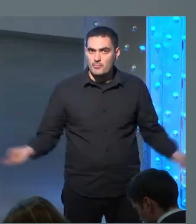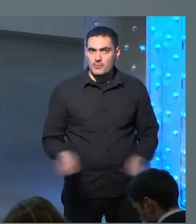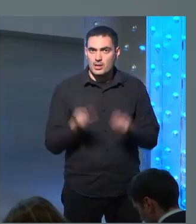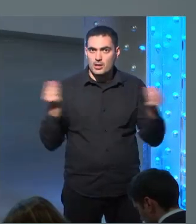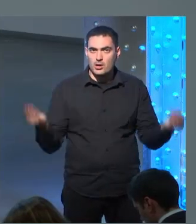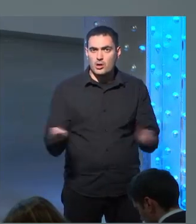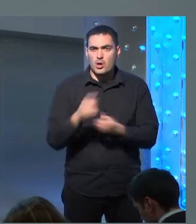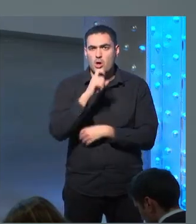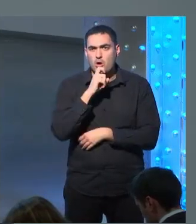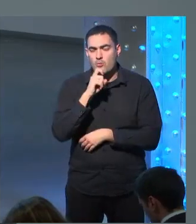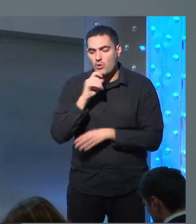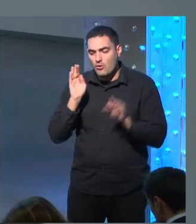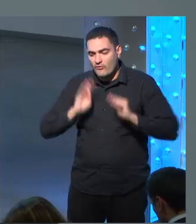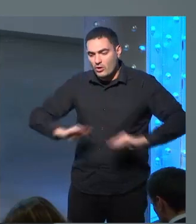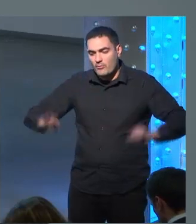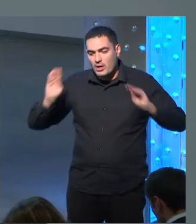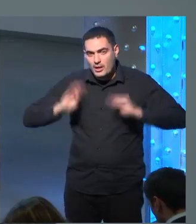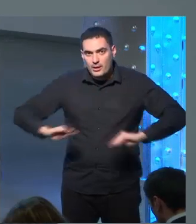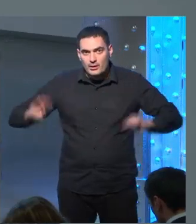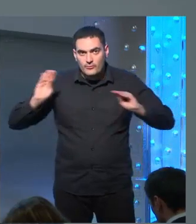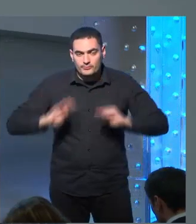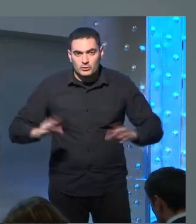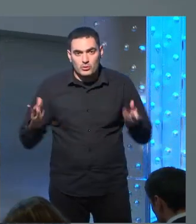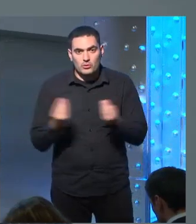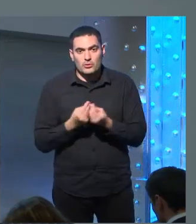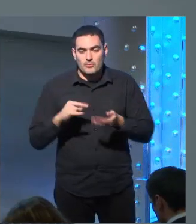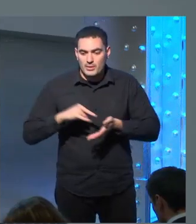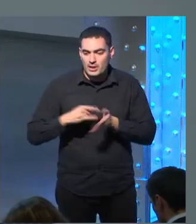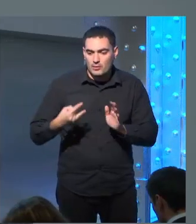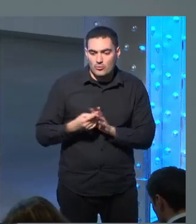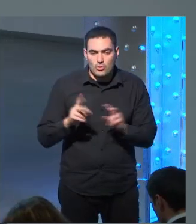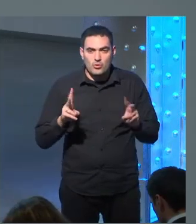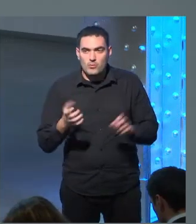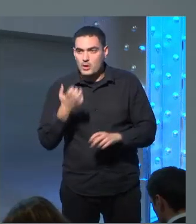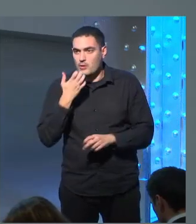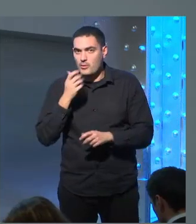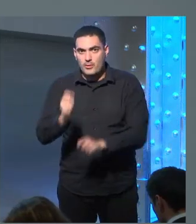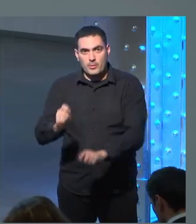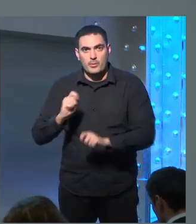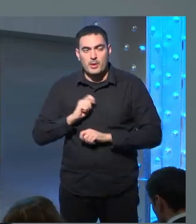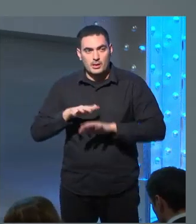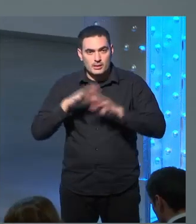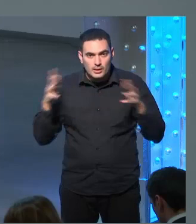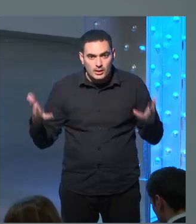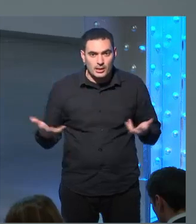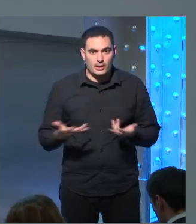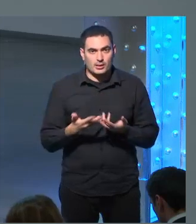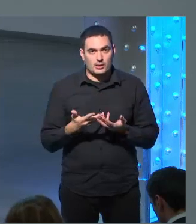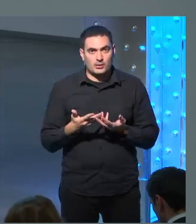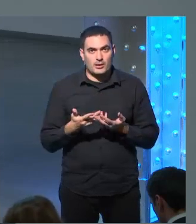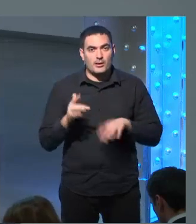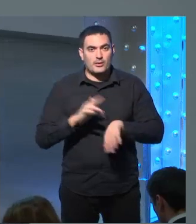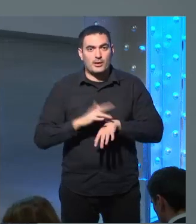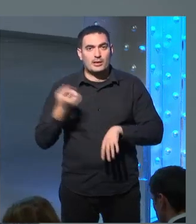be entrepreneurs, to improve employability through that training with the new mechanisms that are provided by,